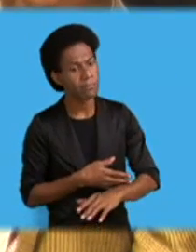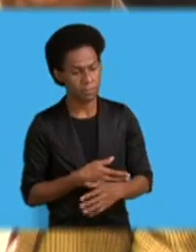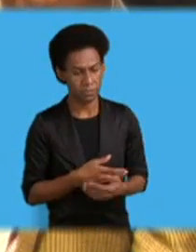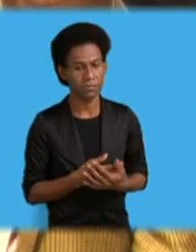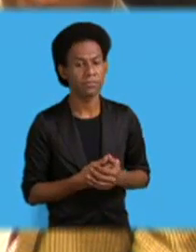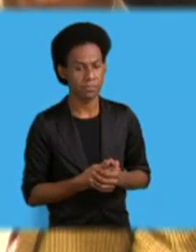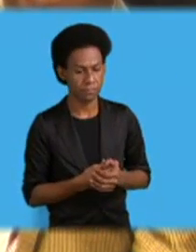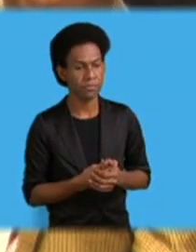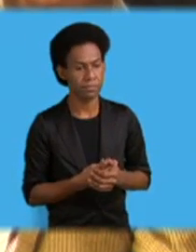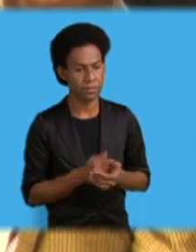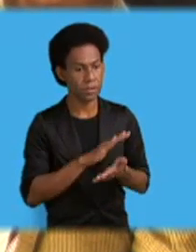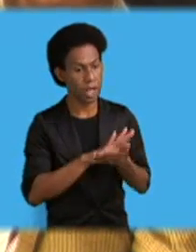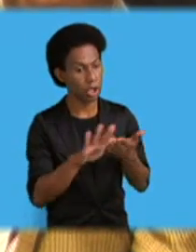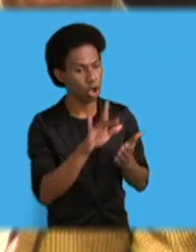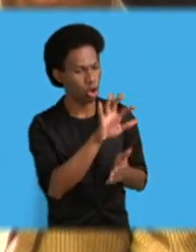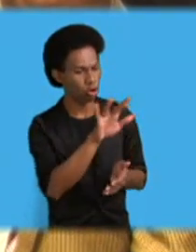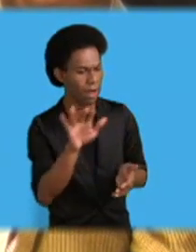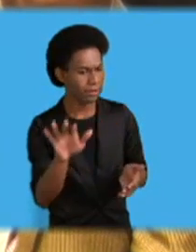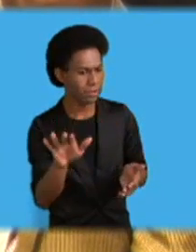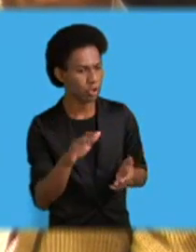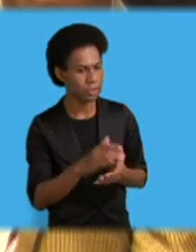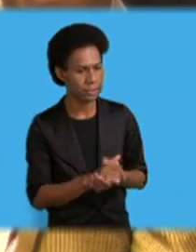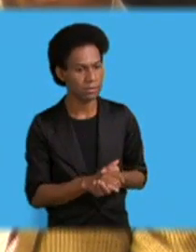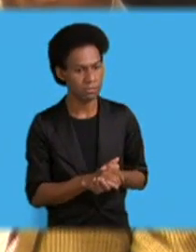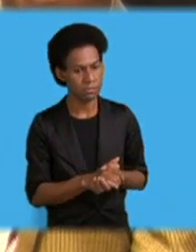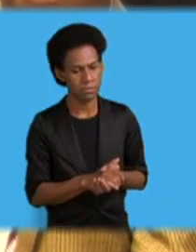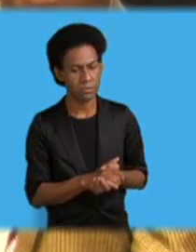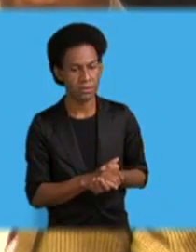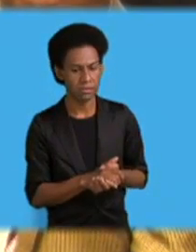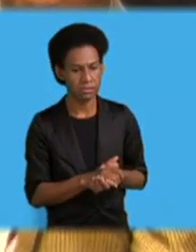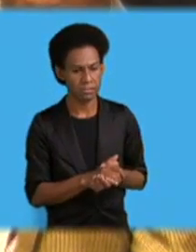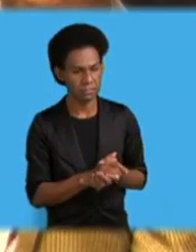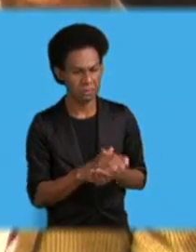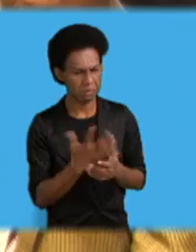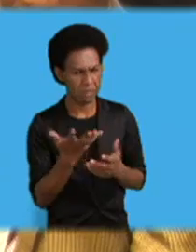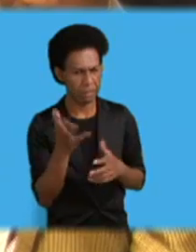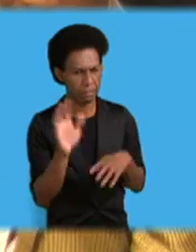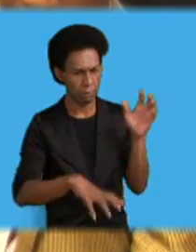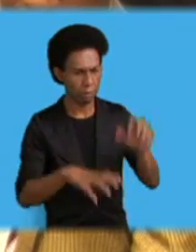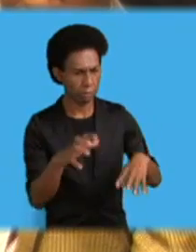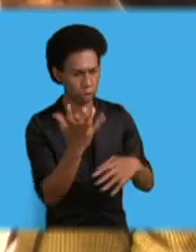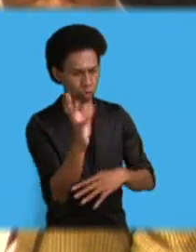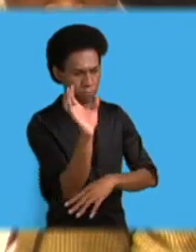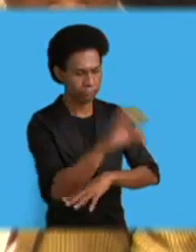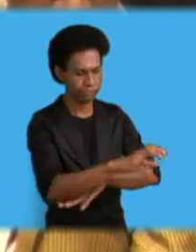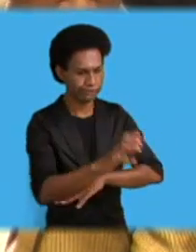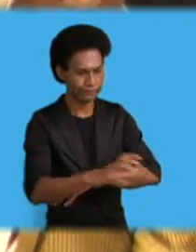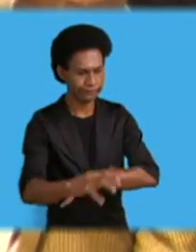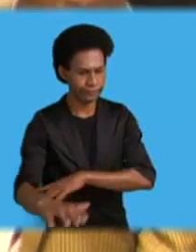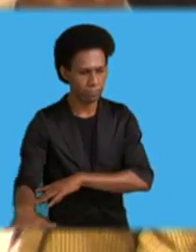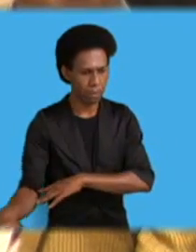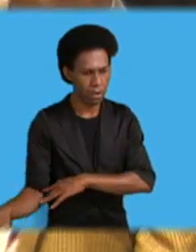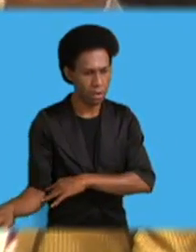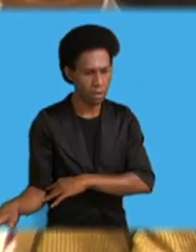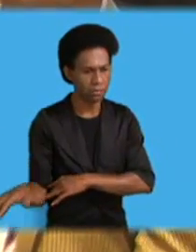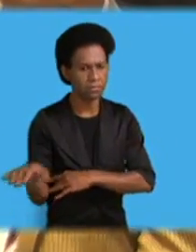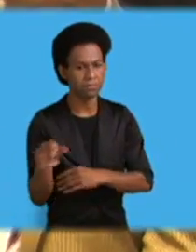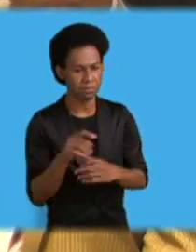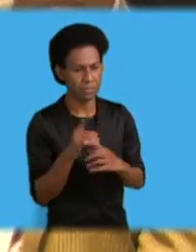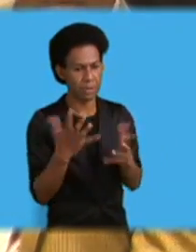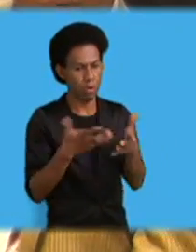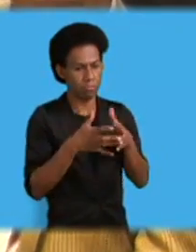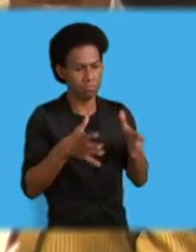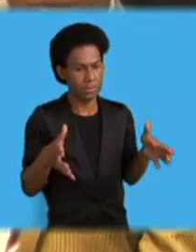Pines, 500,000 cubic meters. The total of 750,000 cubic meters have been harvested every